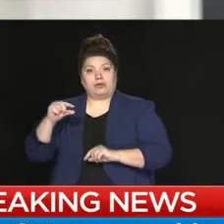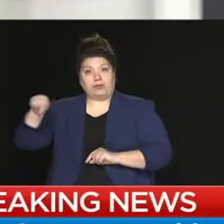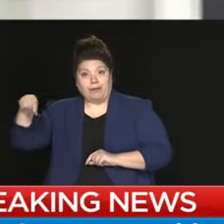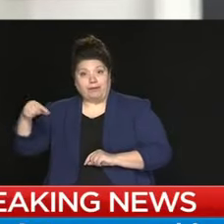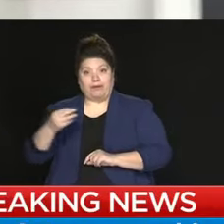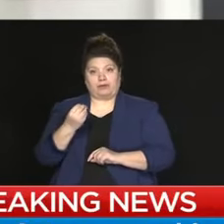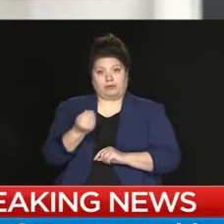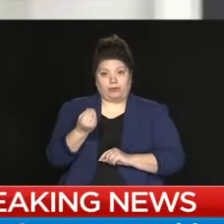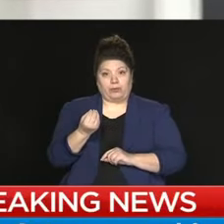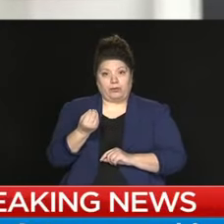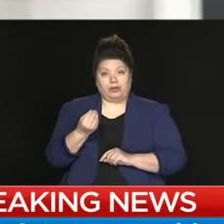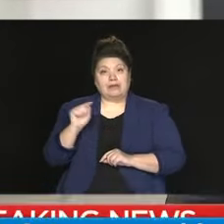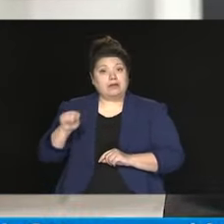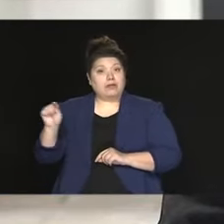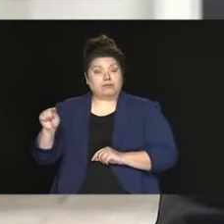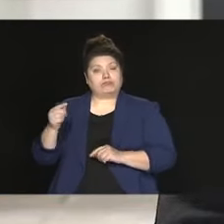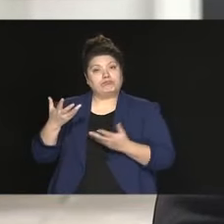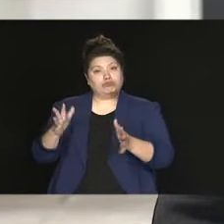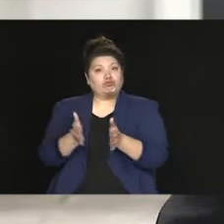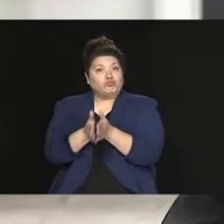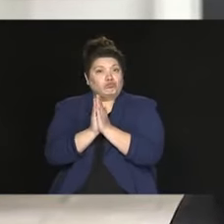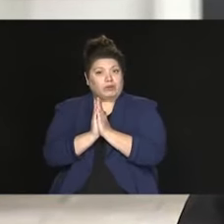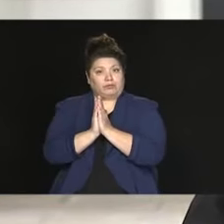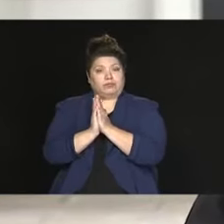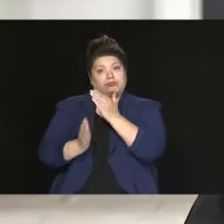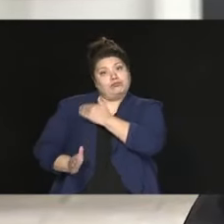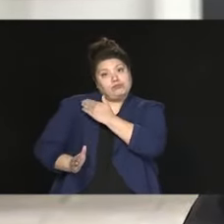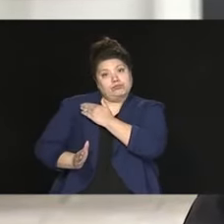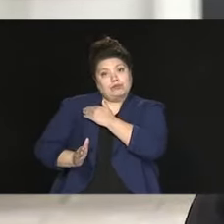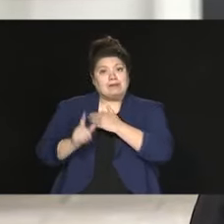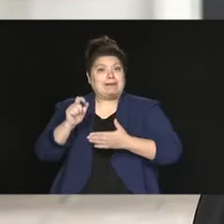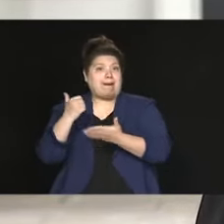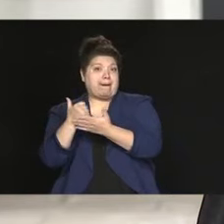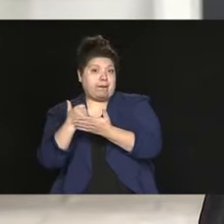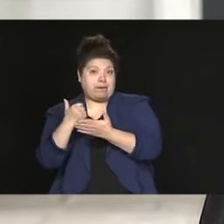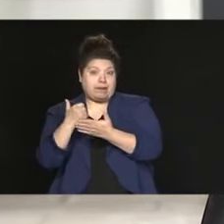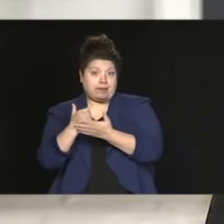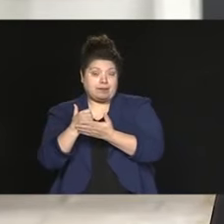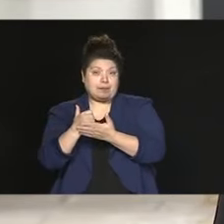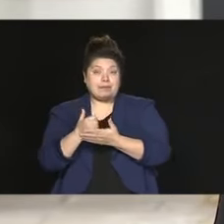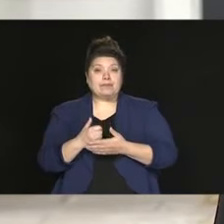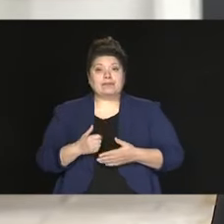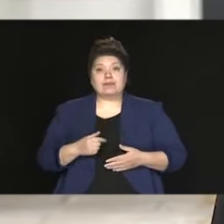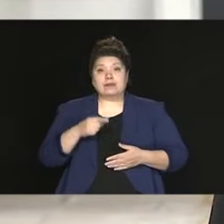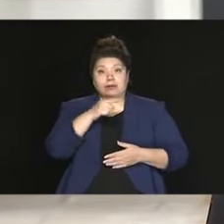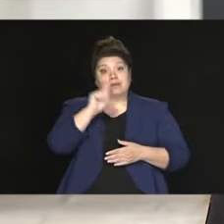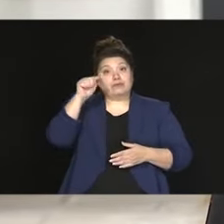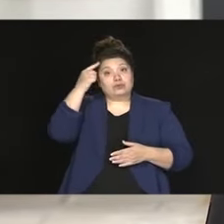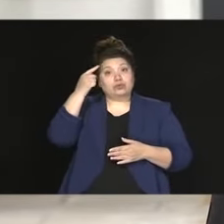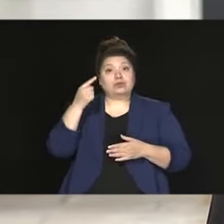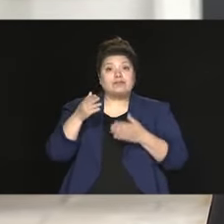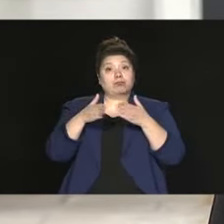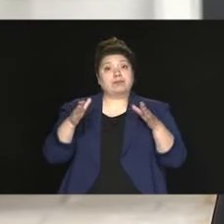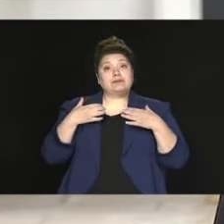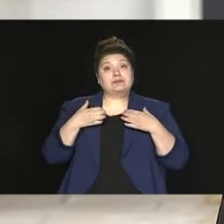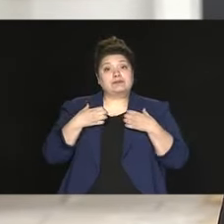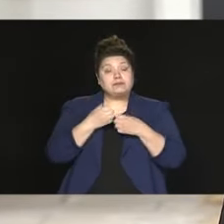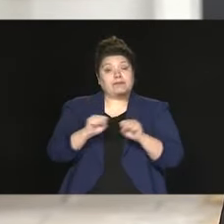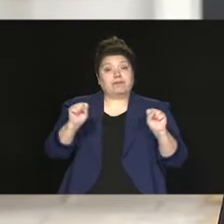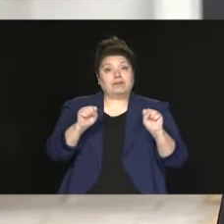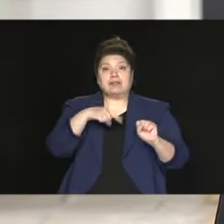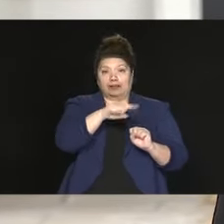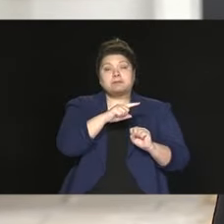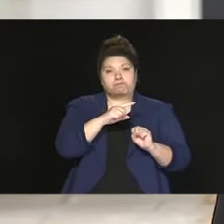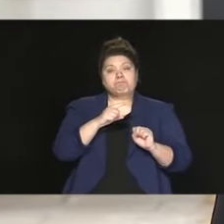The Minister of Public Safety has accepted these requests. Work is underway in both of these provinces, and